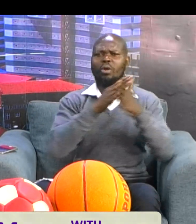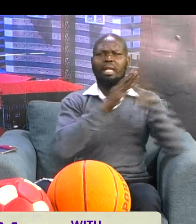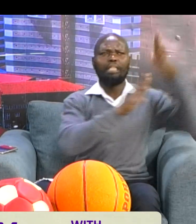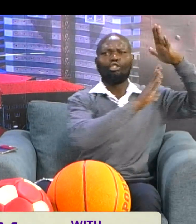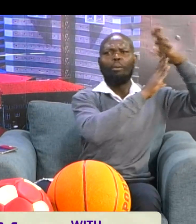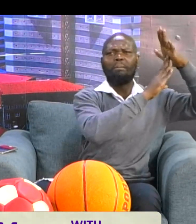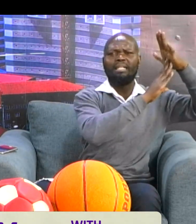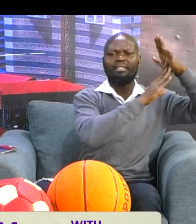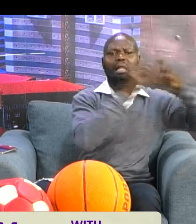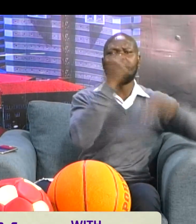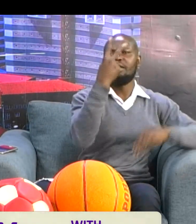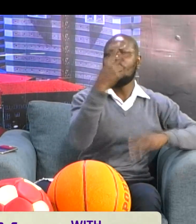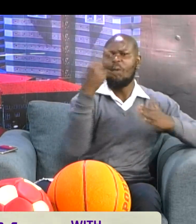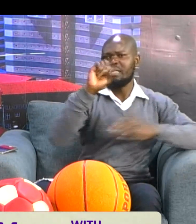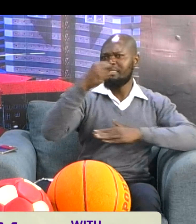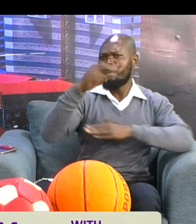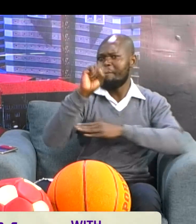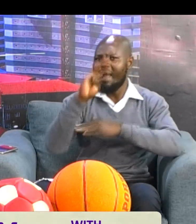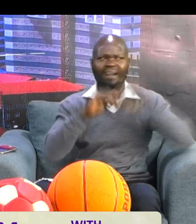Muranga right now,